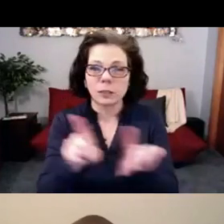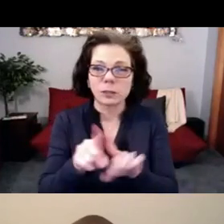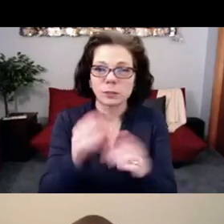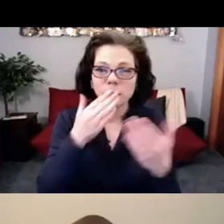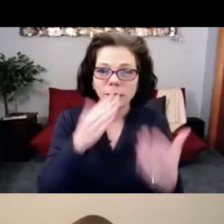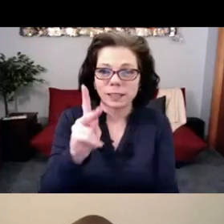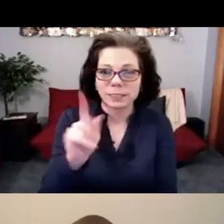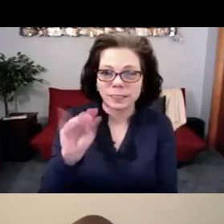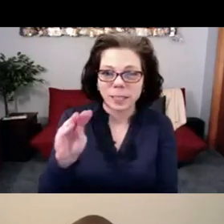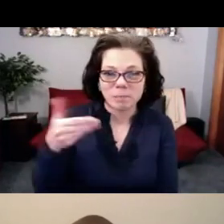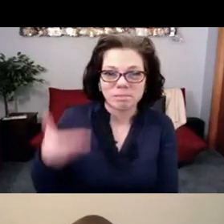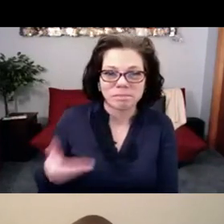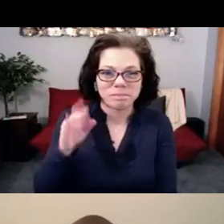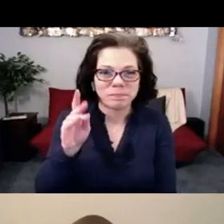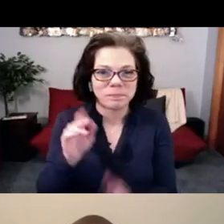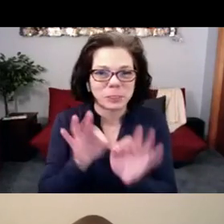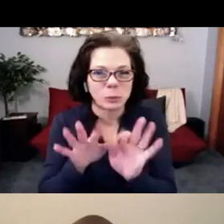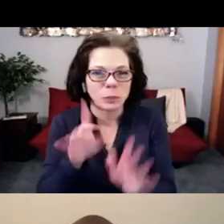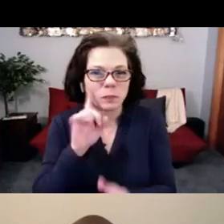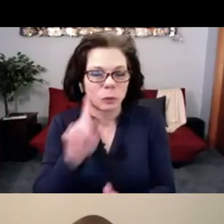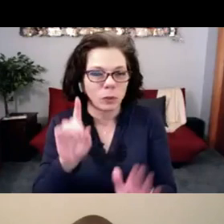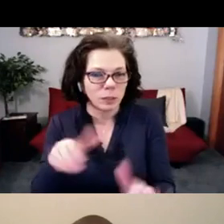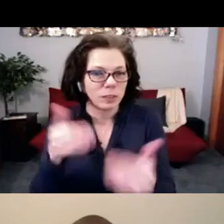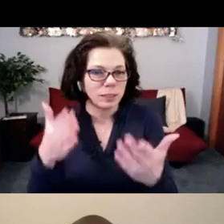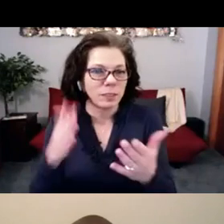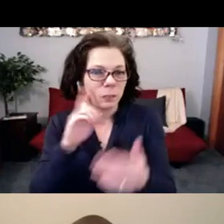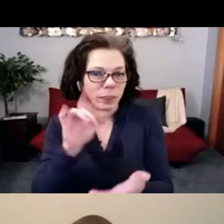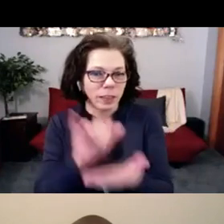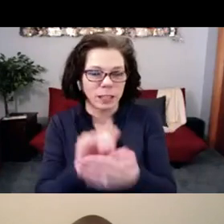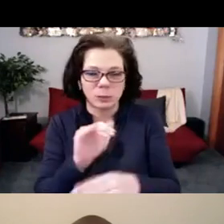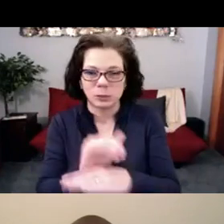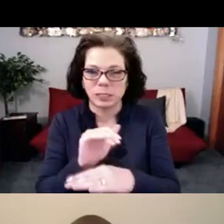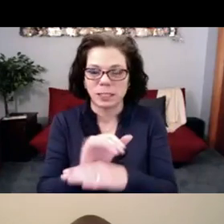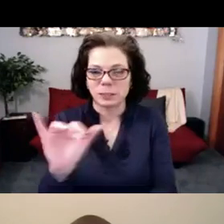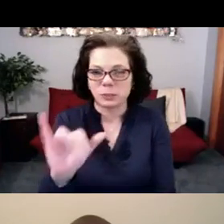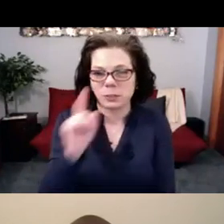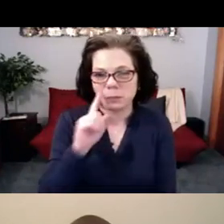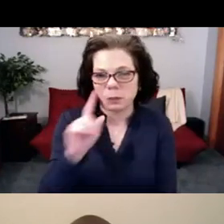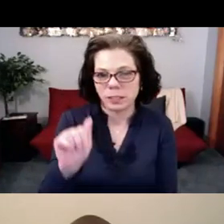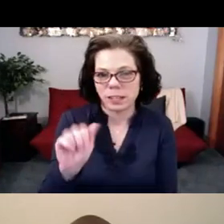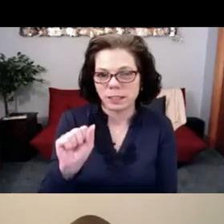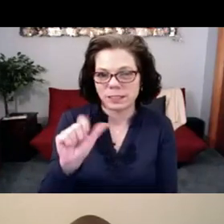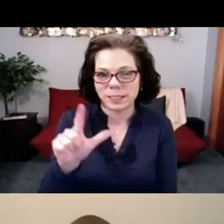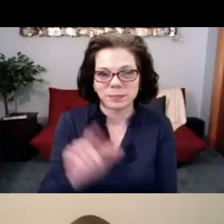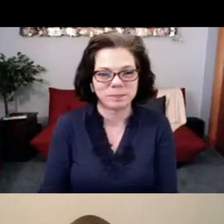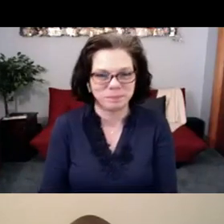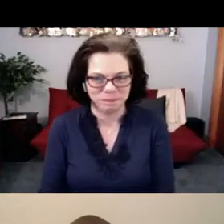Kim for providing us with the interpretation for ASL.